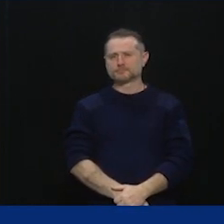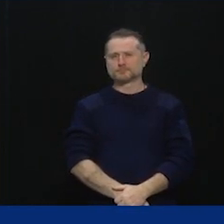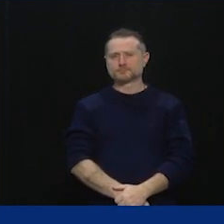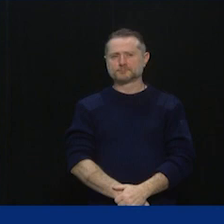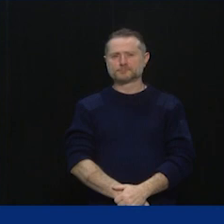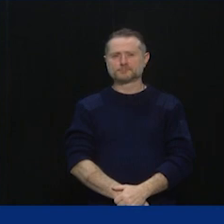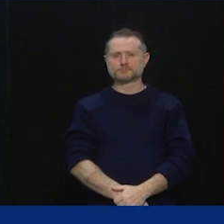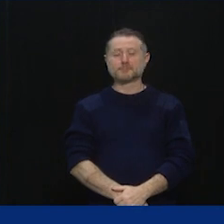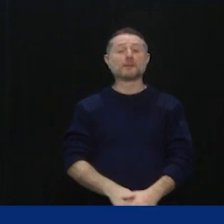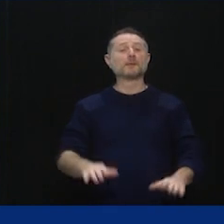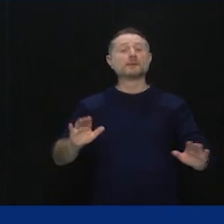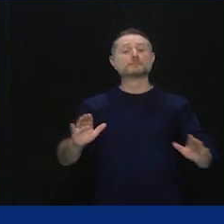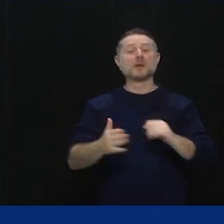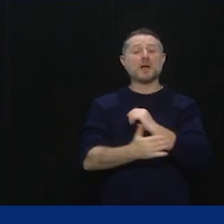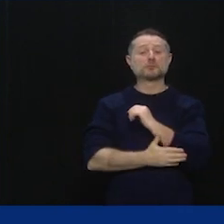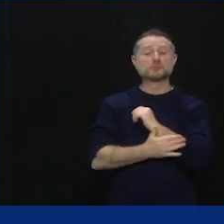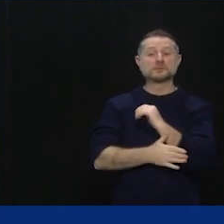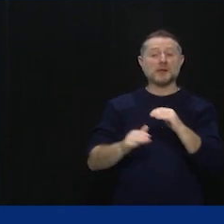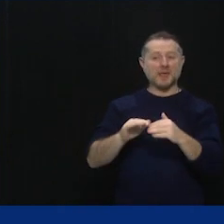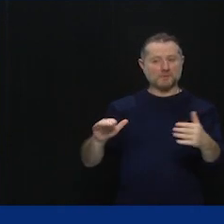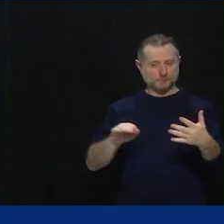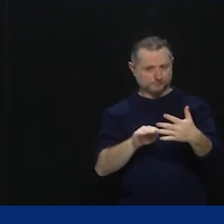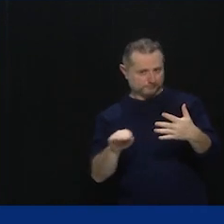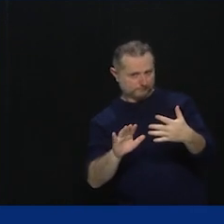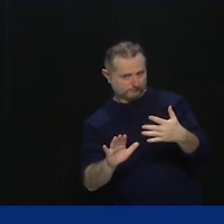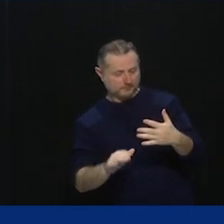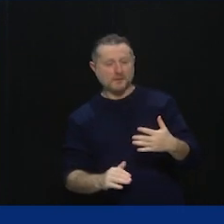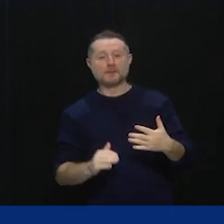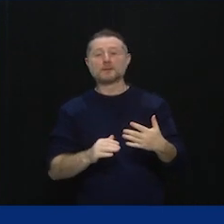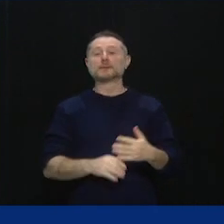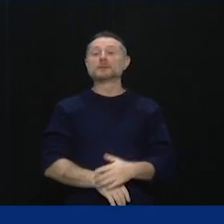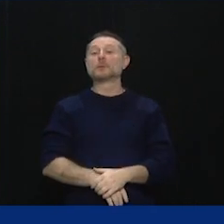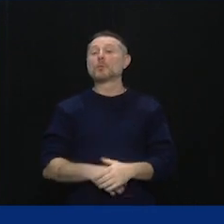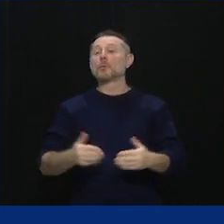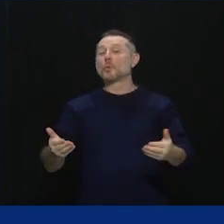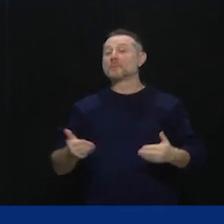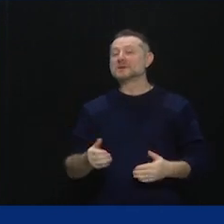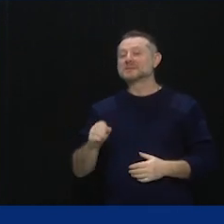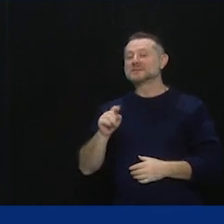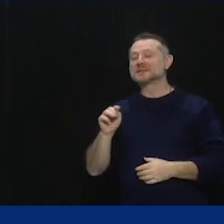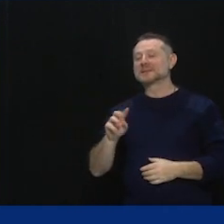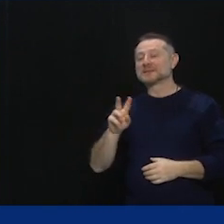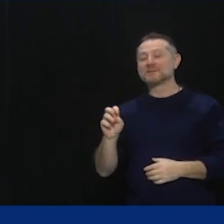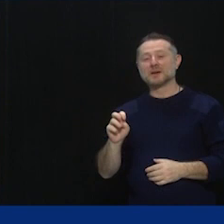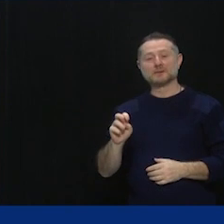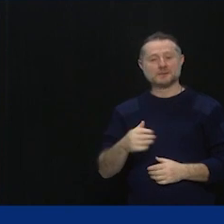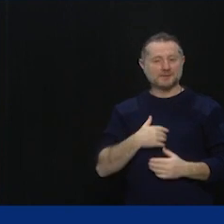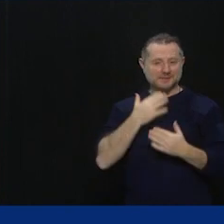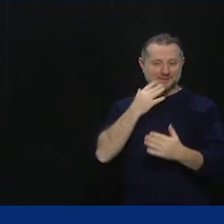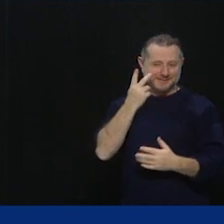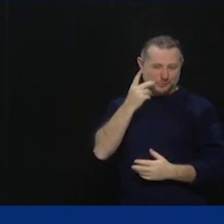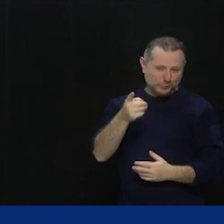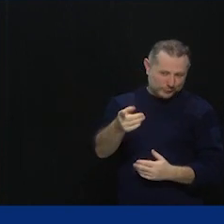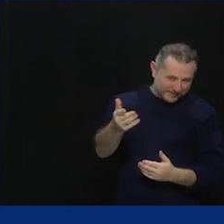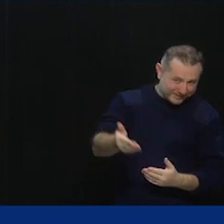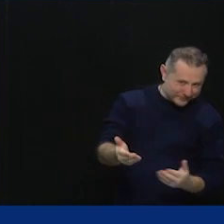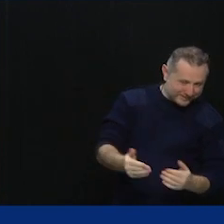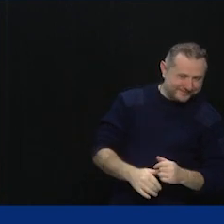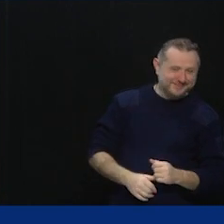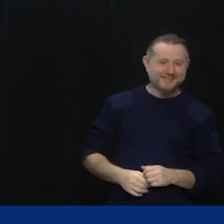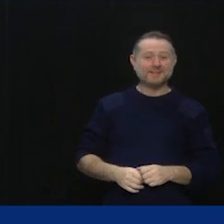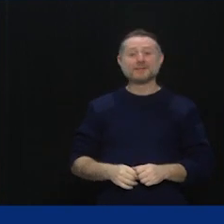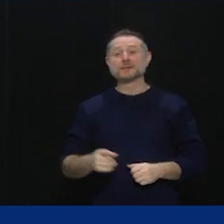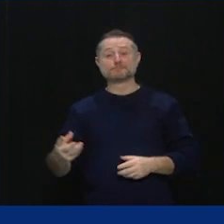At the county level, welcome, Steve. Good to see you. Thank you for. Steve was along for this project from day